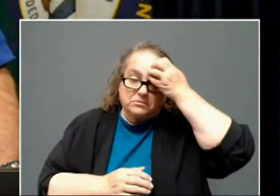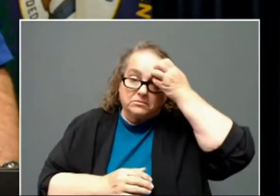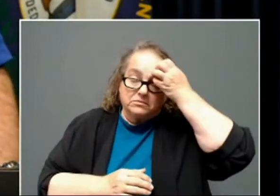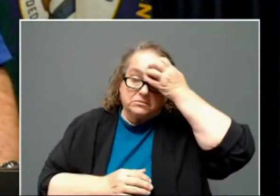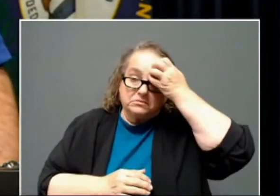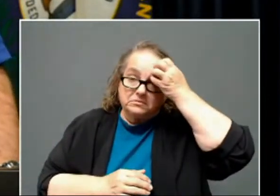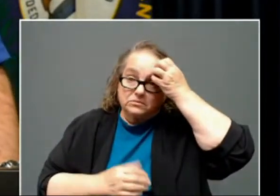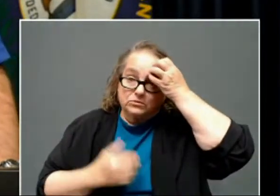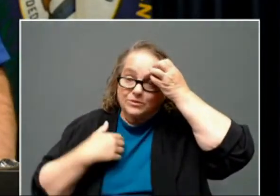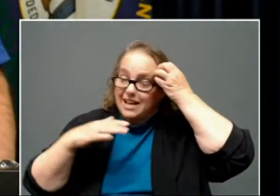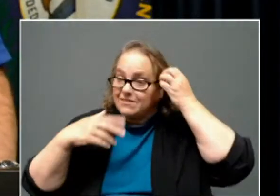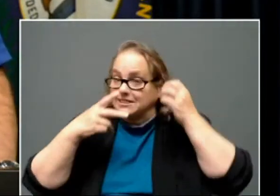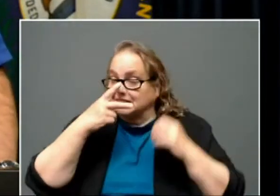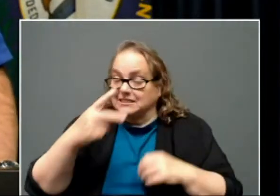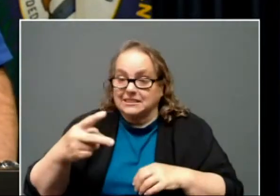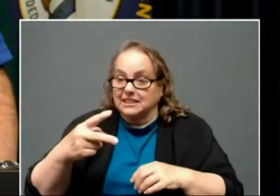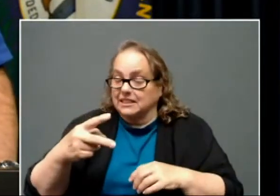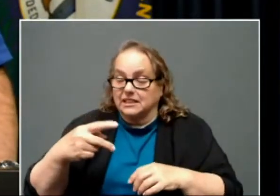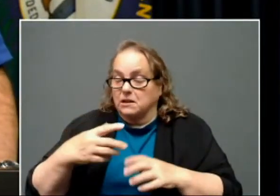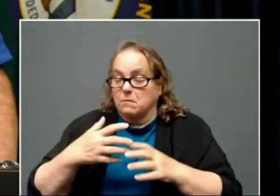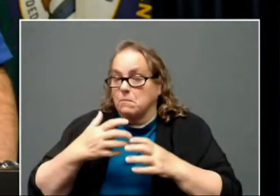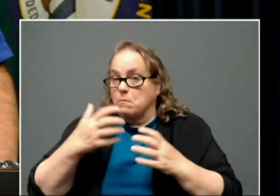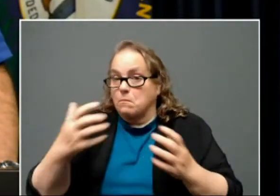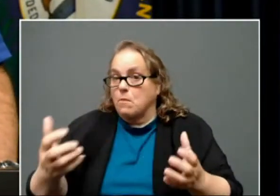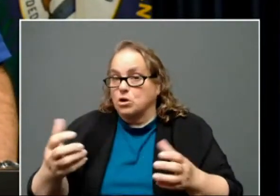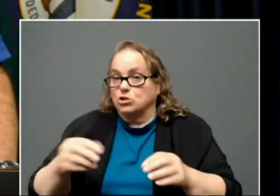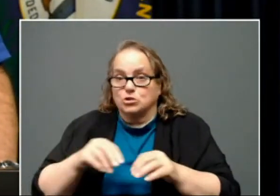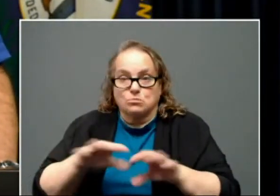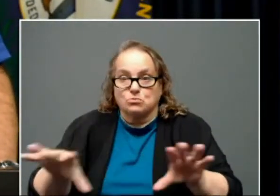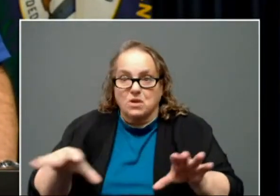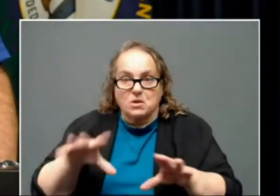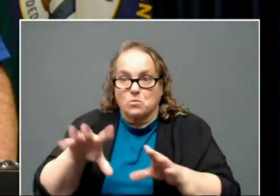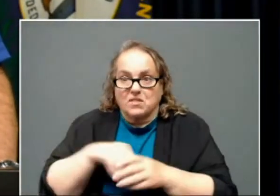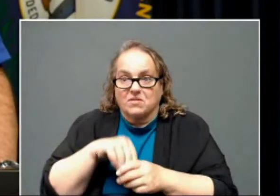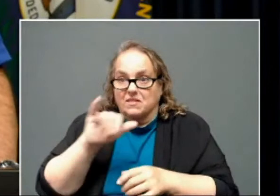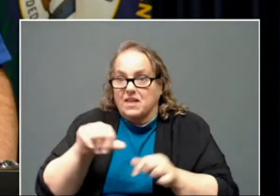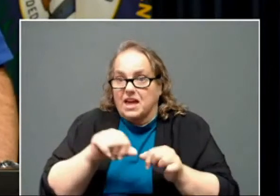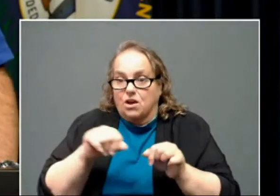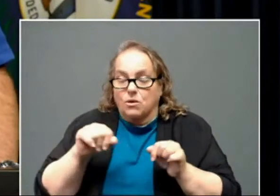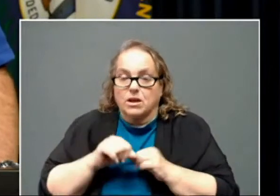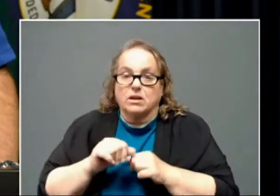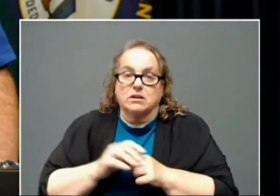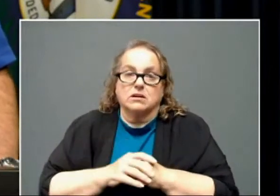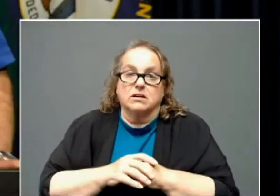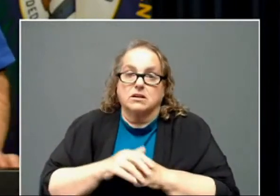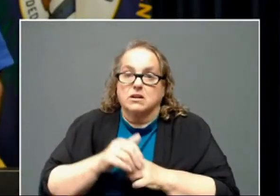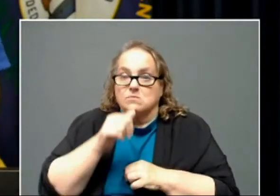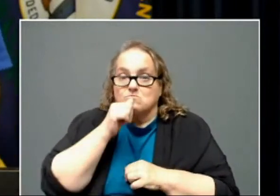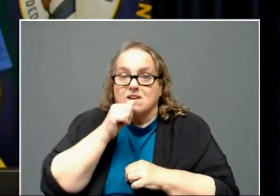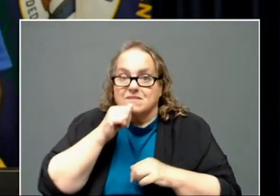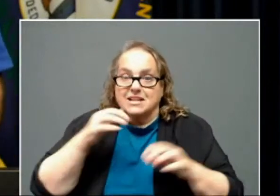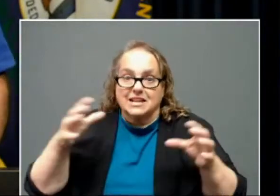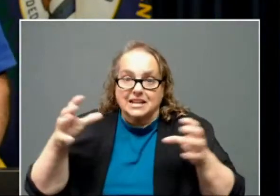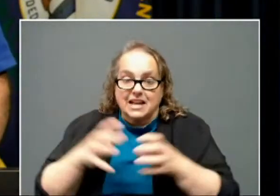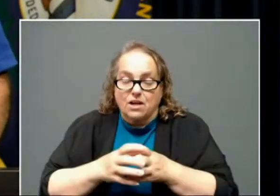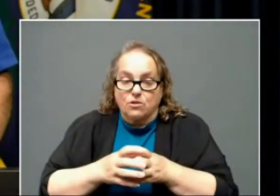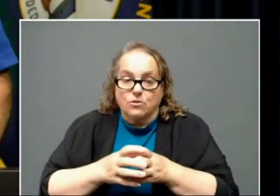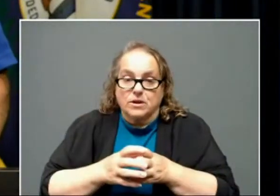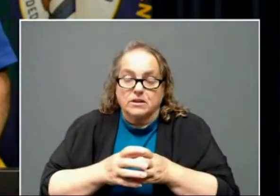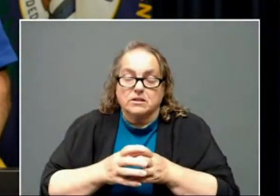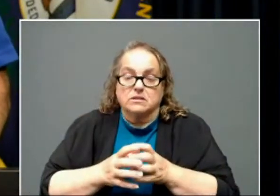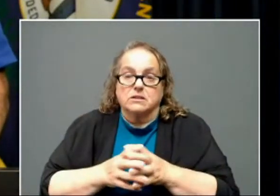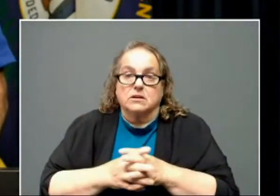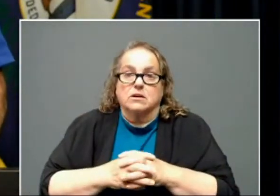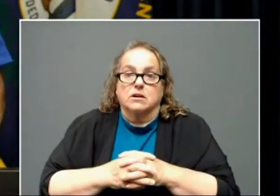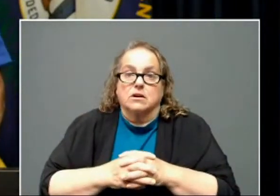haven't seen all that much spread in private gatherings. We're going to be able to look